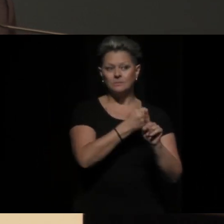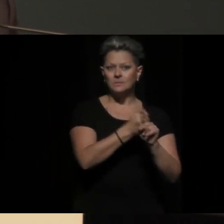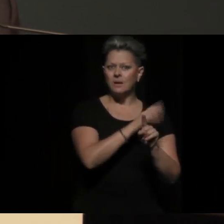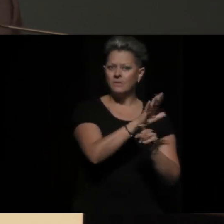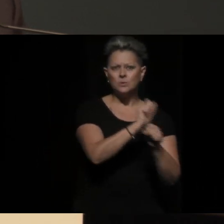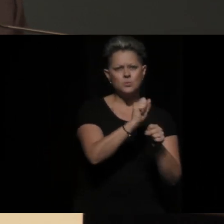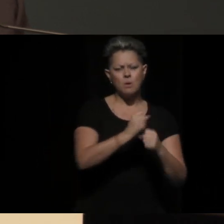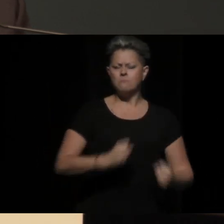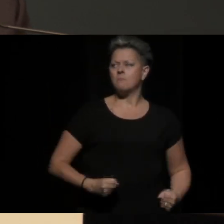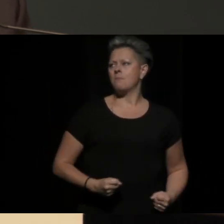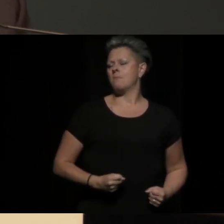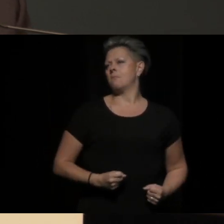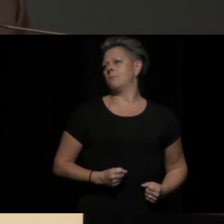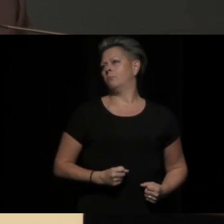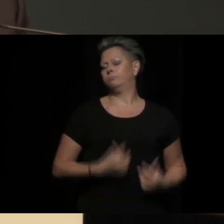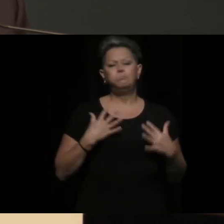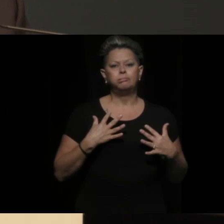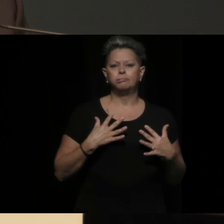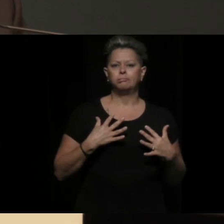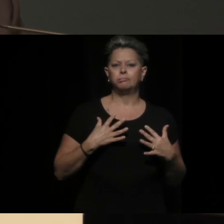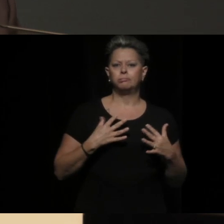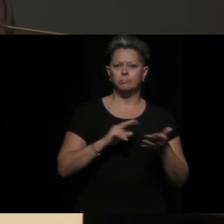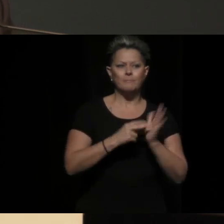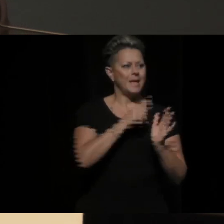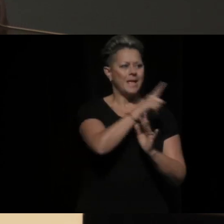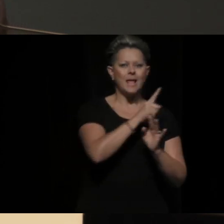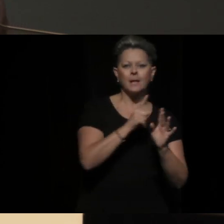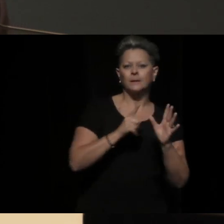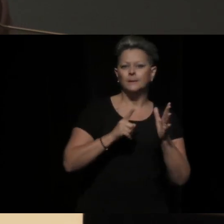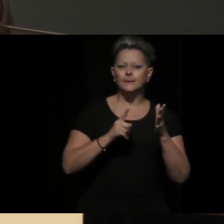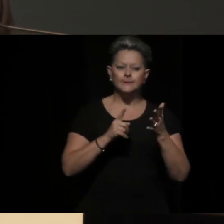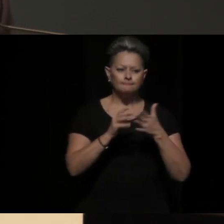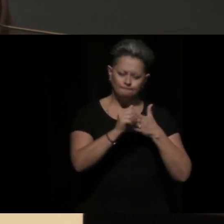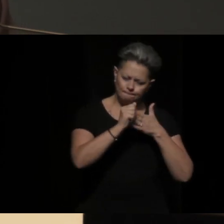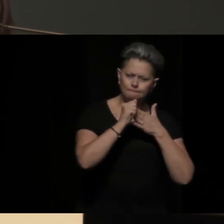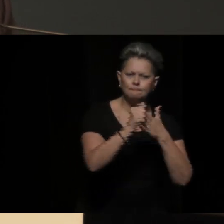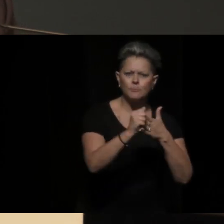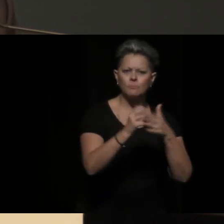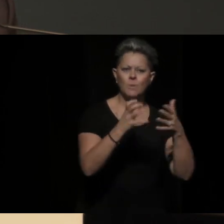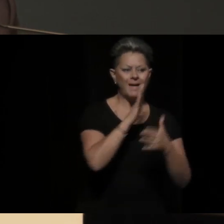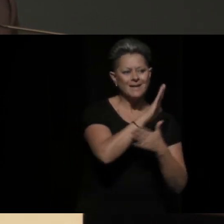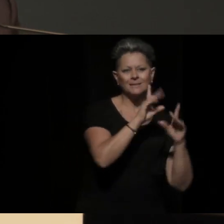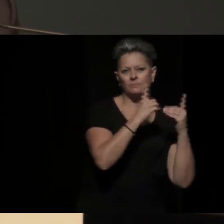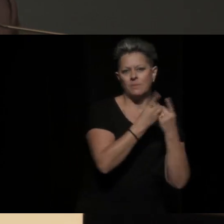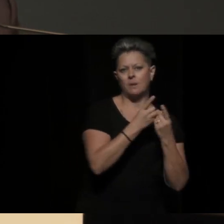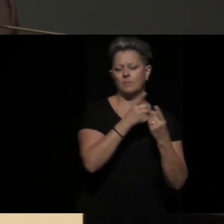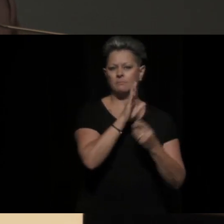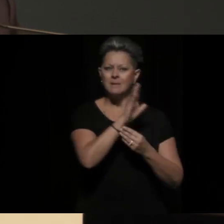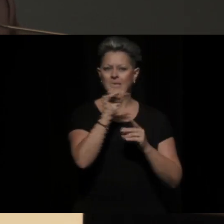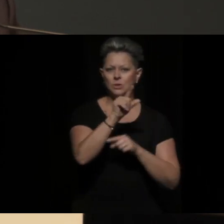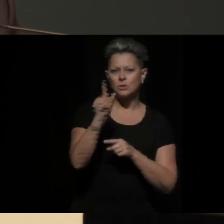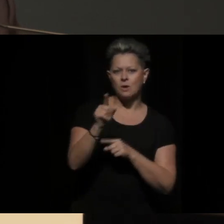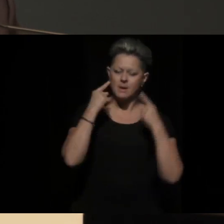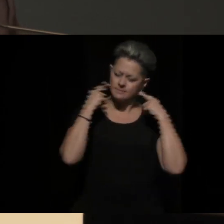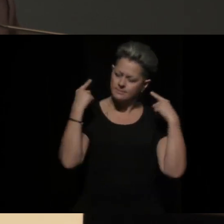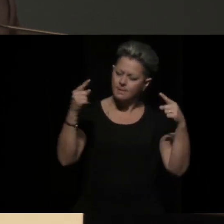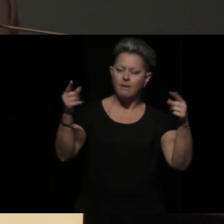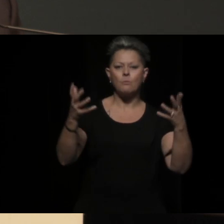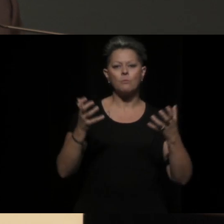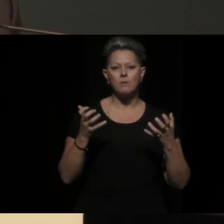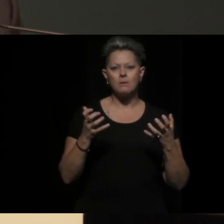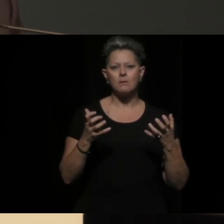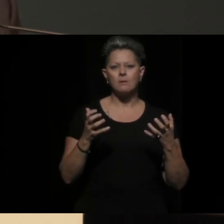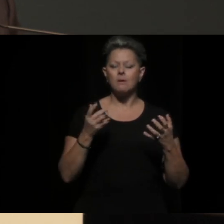around him. He is known as a team player who wants his department and the government to succeed. He is always working